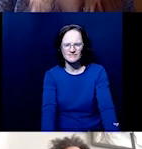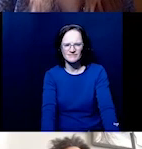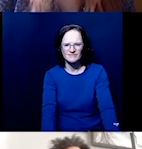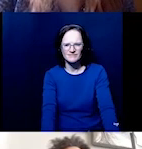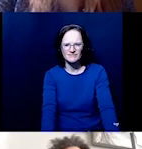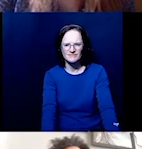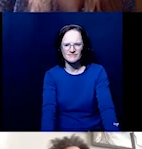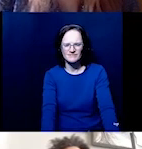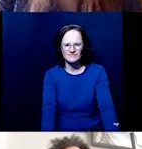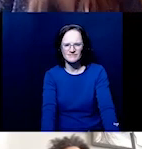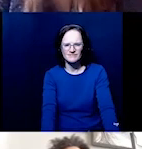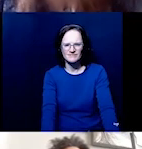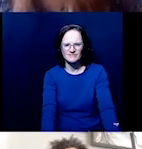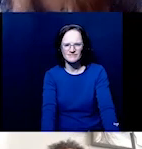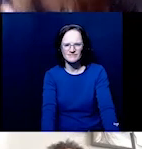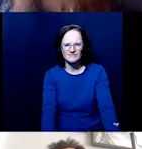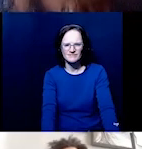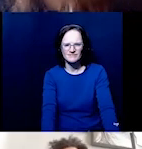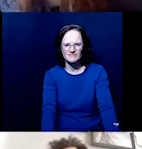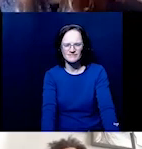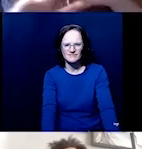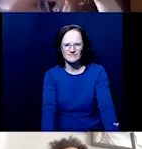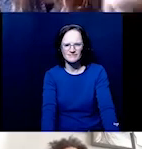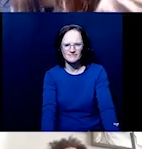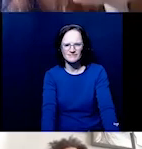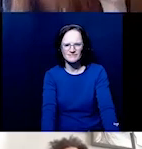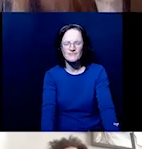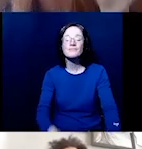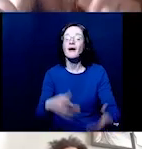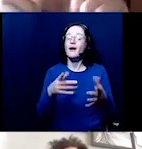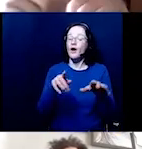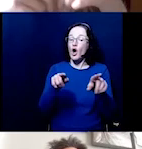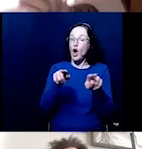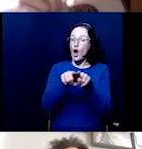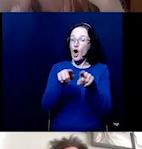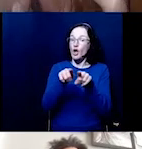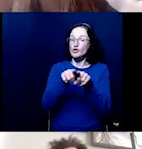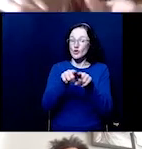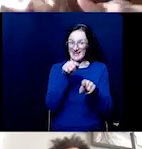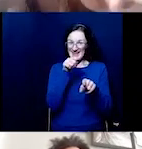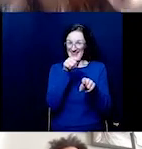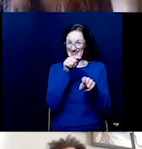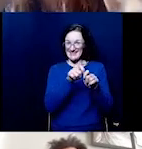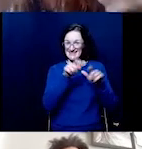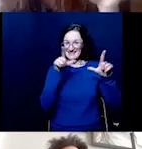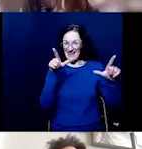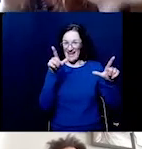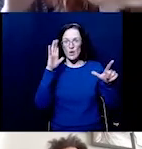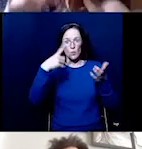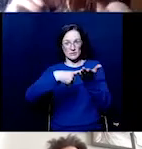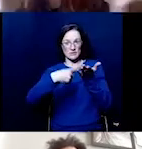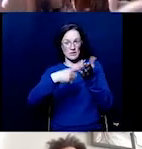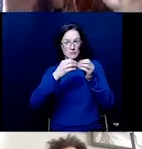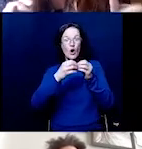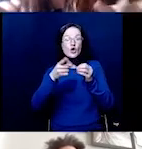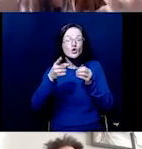Oh yeah, I also want to not push this slide, and I want to address this slide. If ever you want to learn more